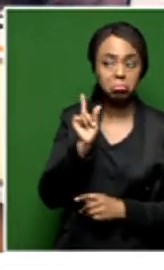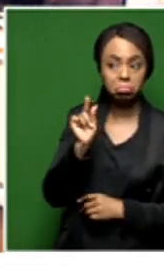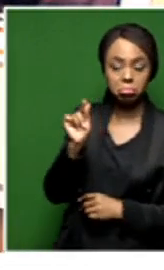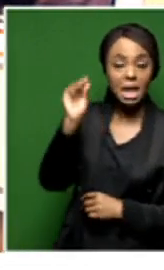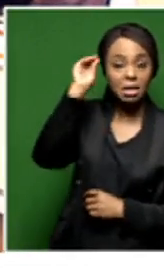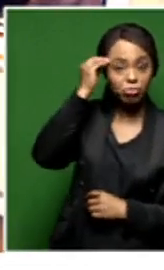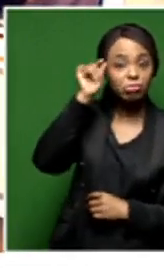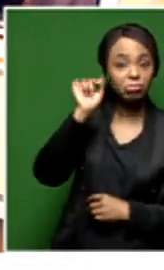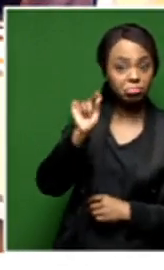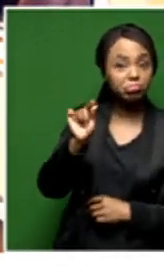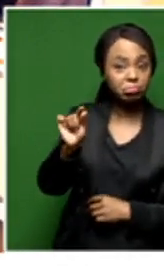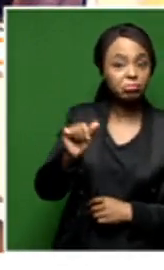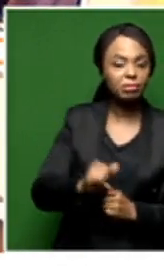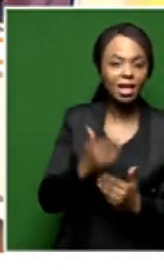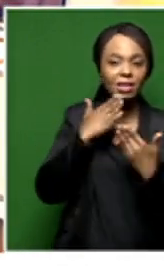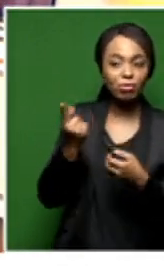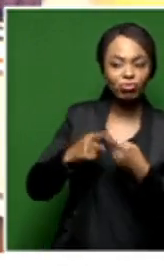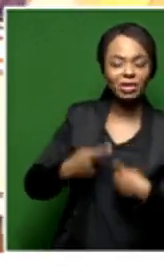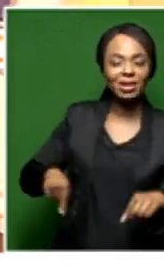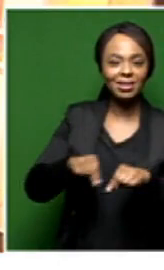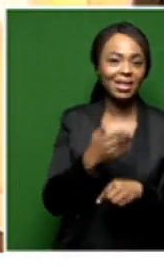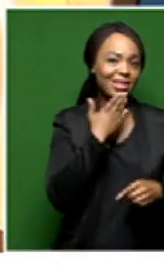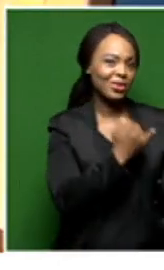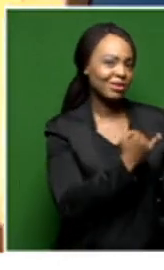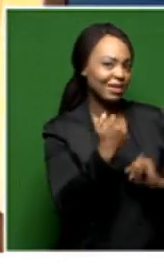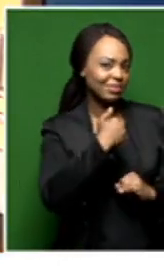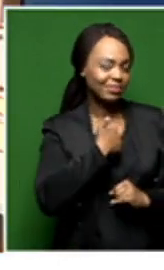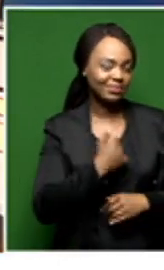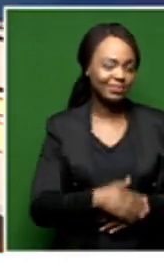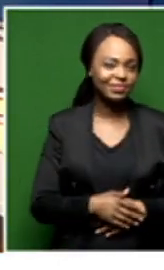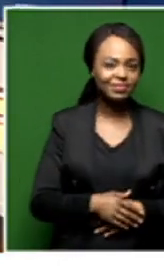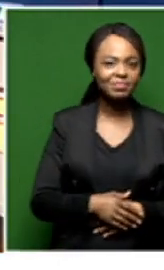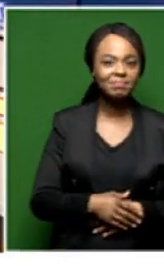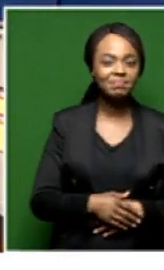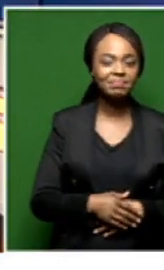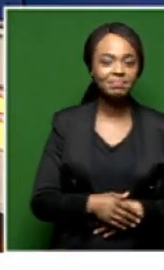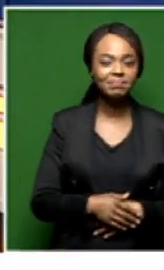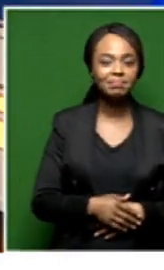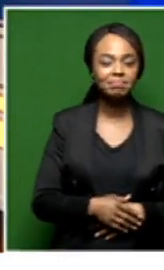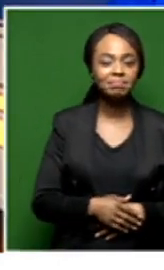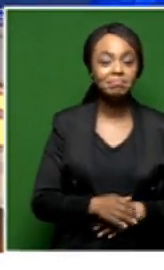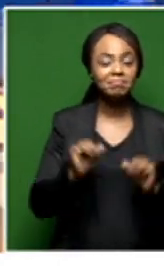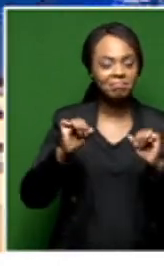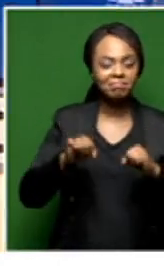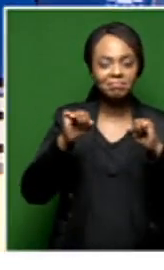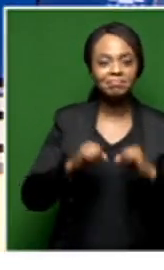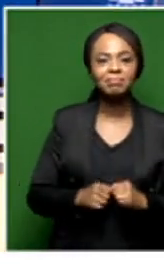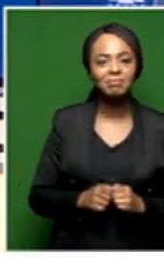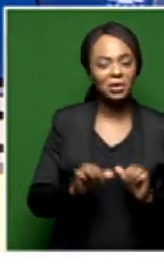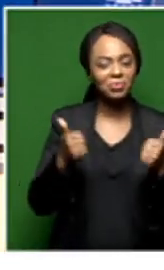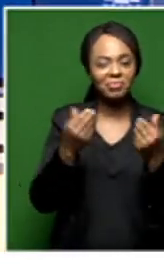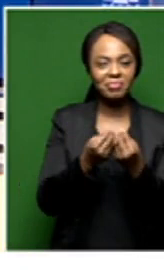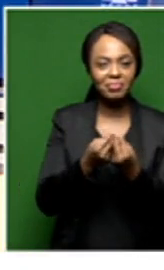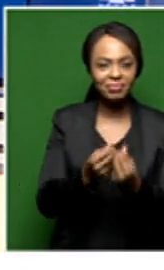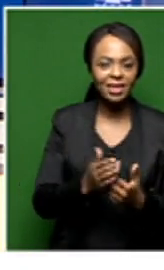Preetesh, thank you so much for joining us this morning. Amazing. Thank you for having me and really appreciate being able to share what we're doing. Indeed. Great stuff. Thank